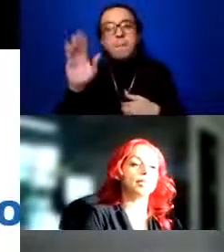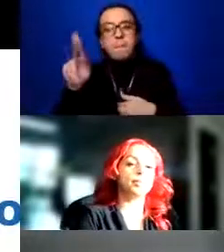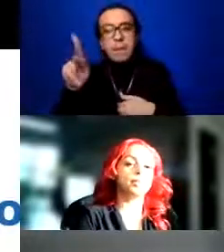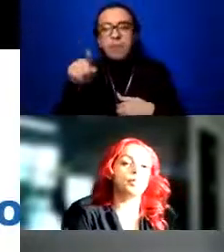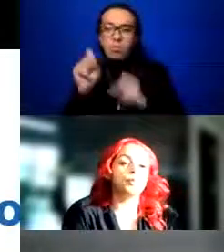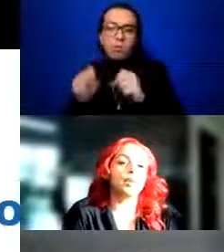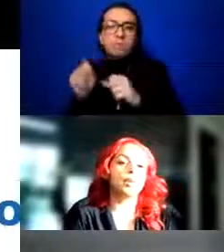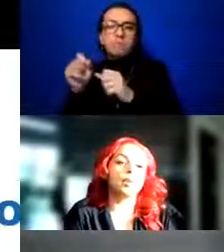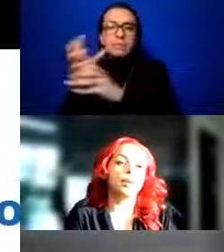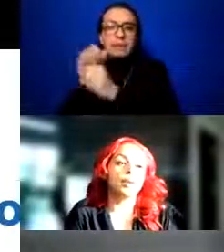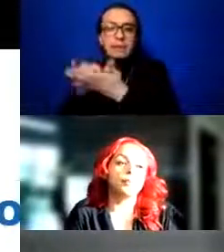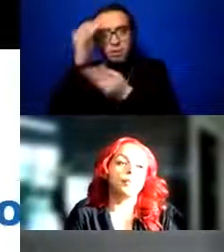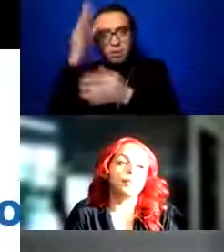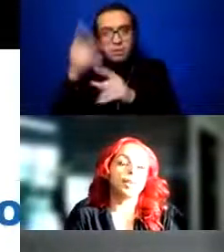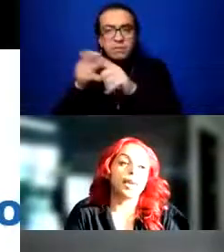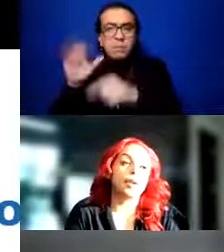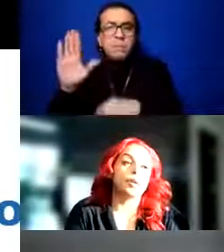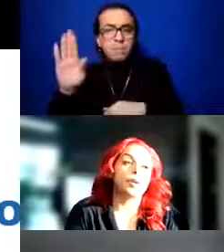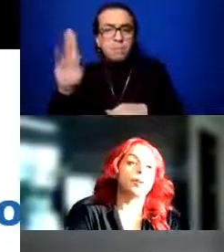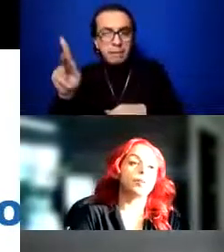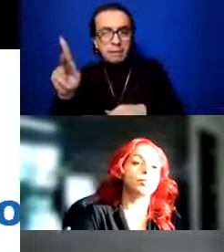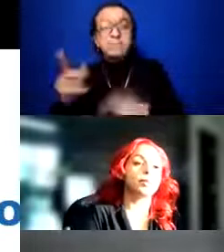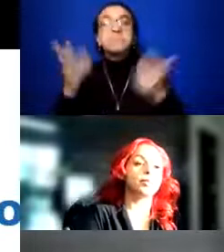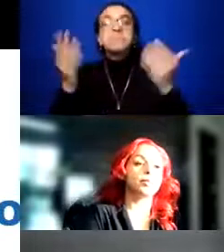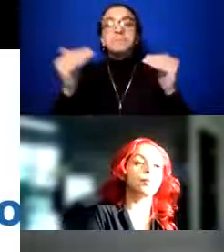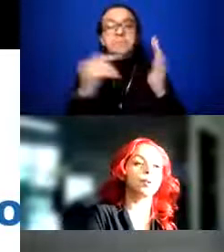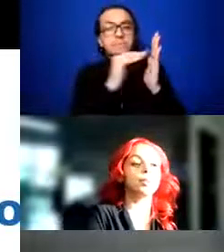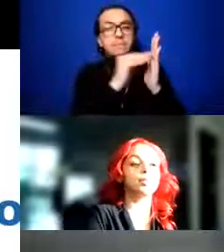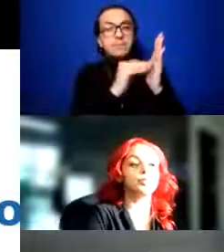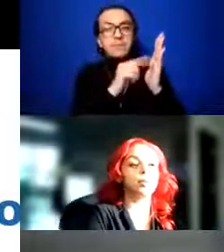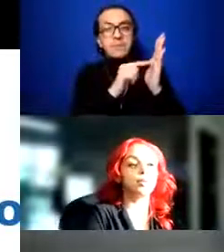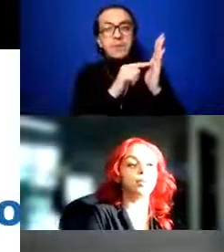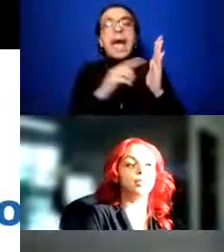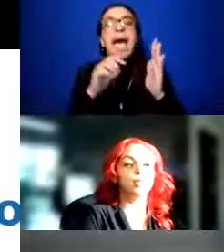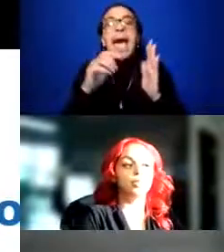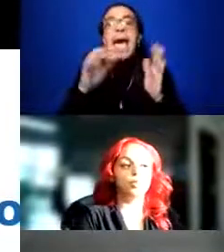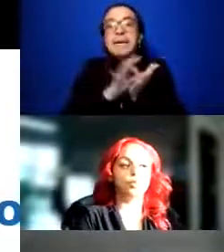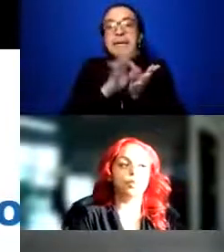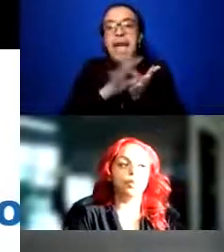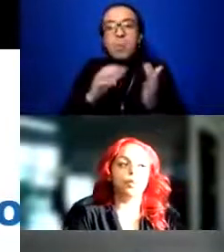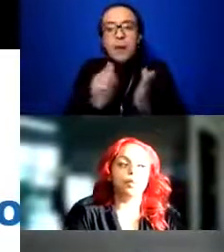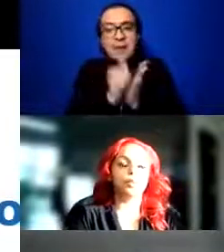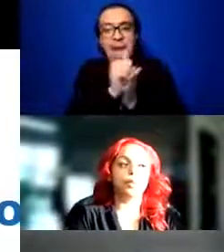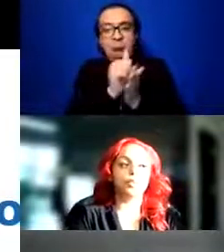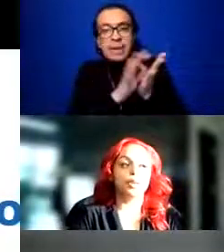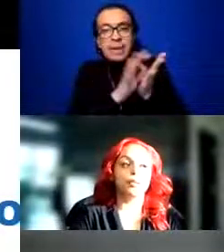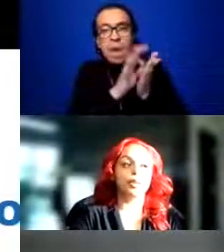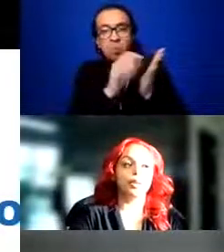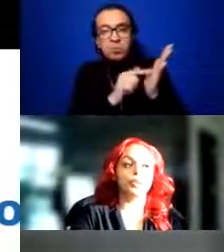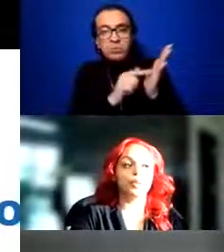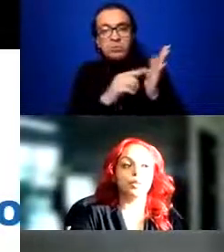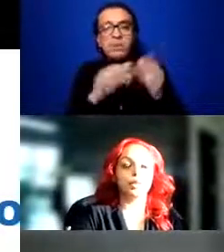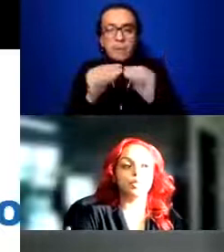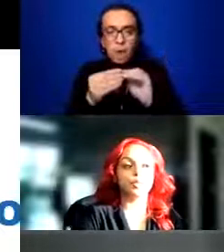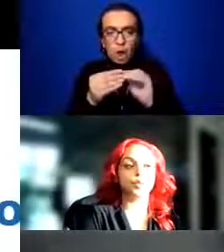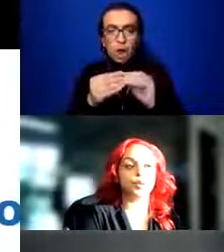The next piece would be the account number. So that's important as well. So that way we can make sure that we get